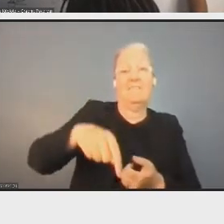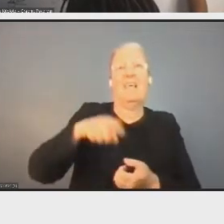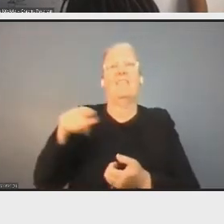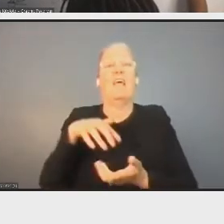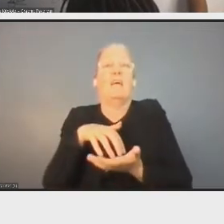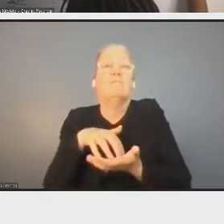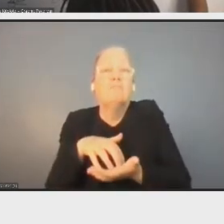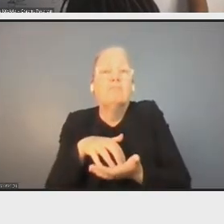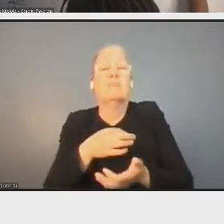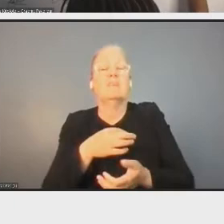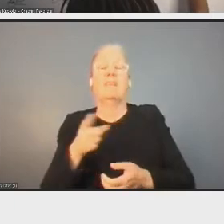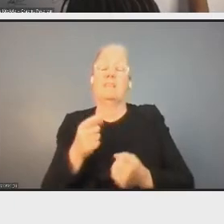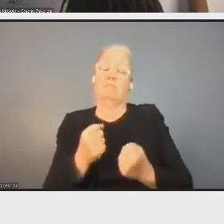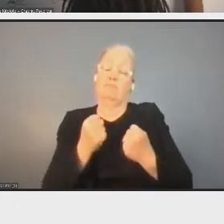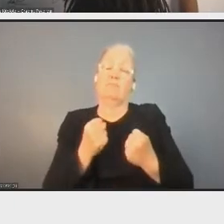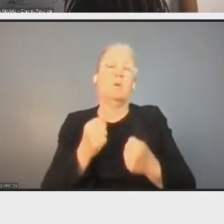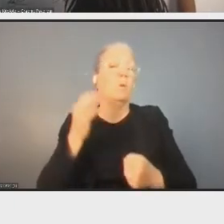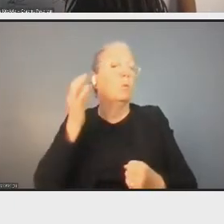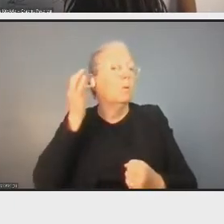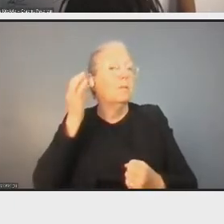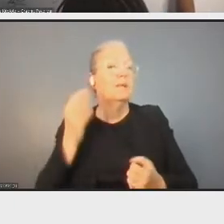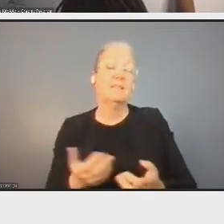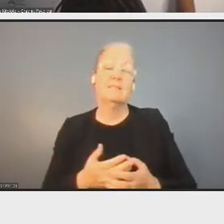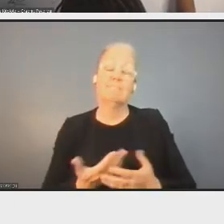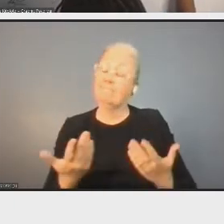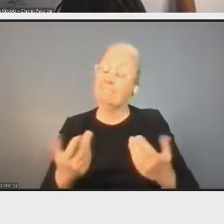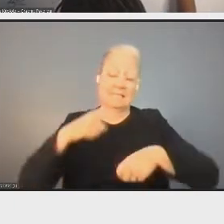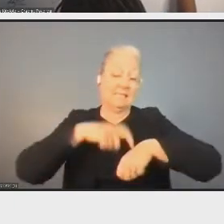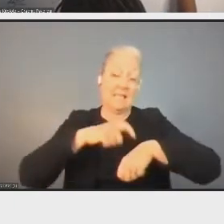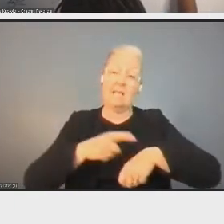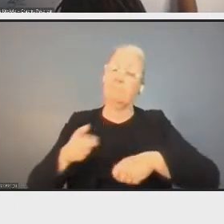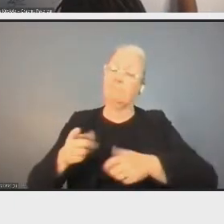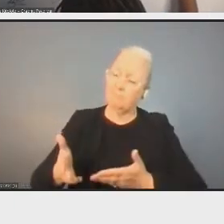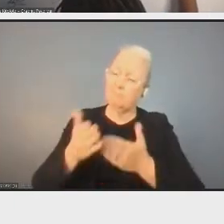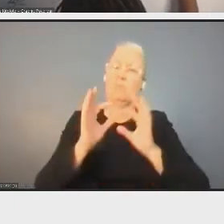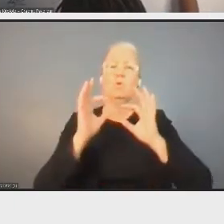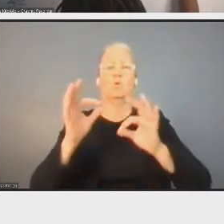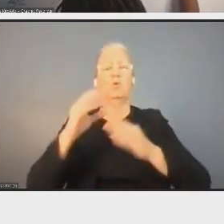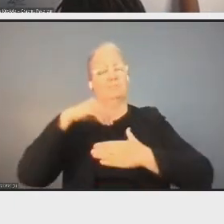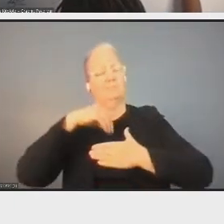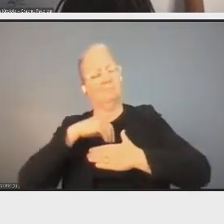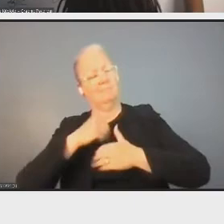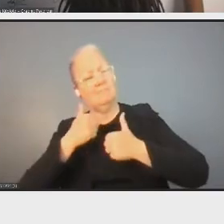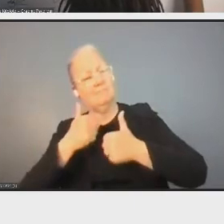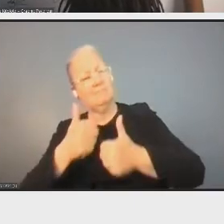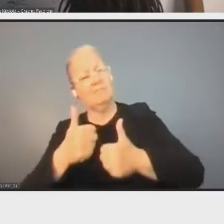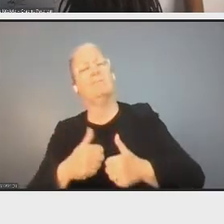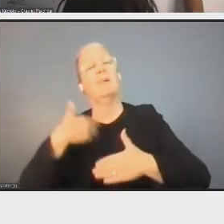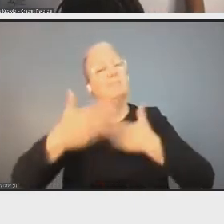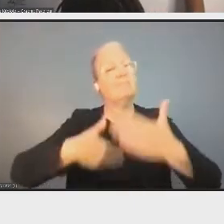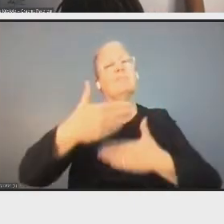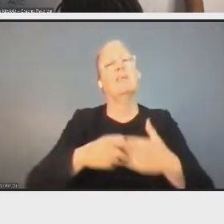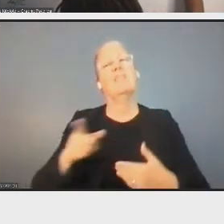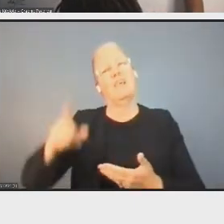women. And it's time that they have a chance to live in dignity. They get at least an opportunity to decide what